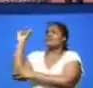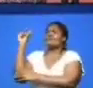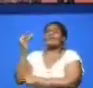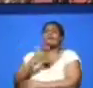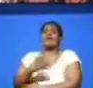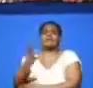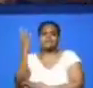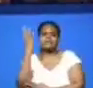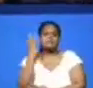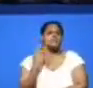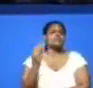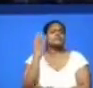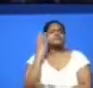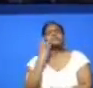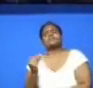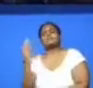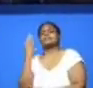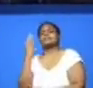grace.